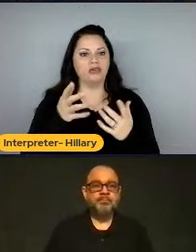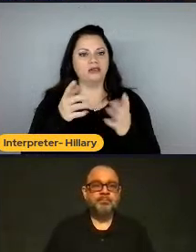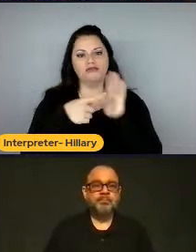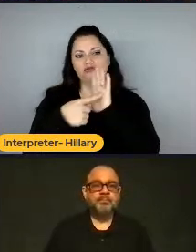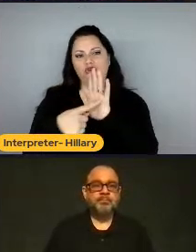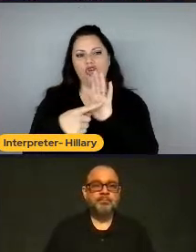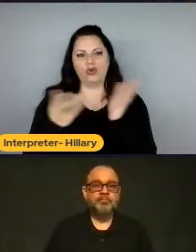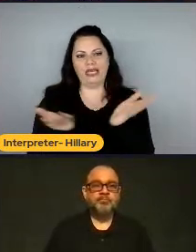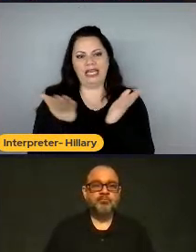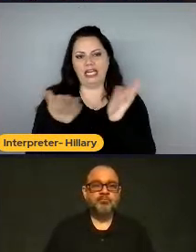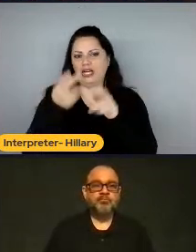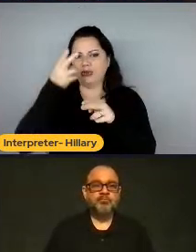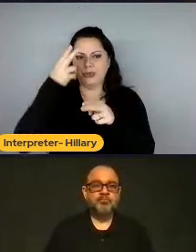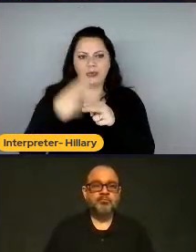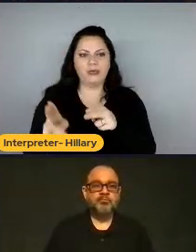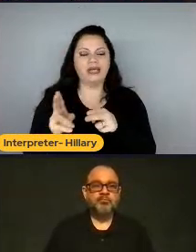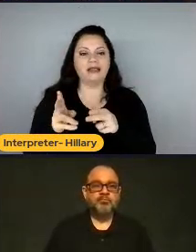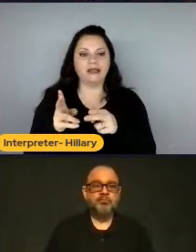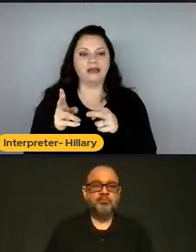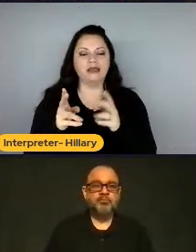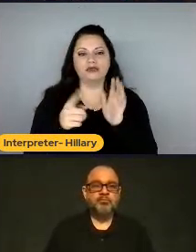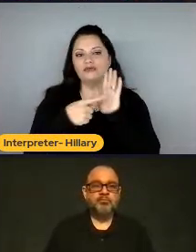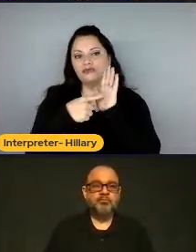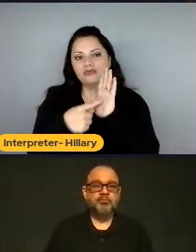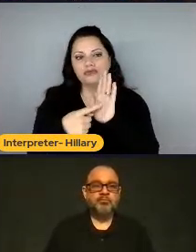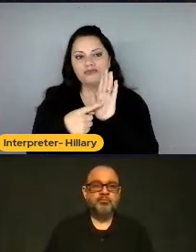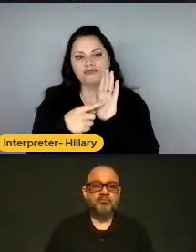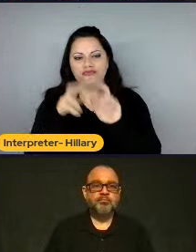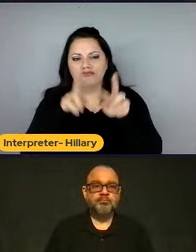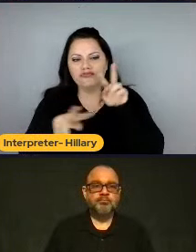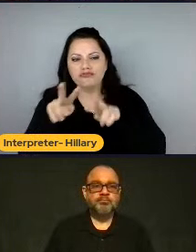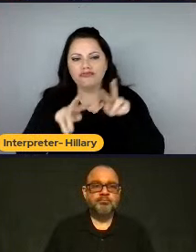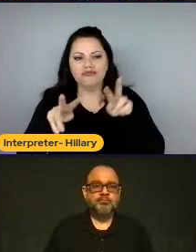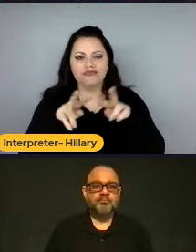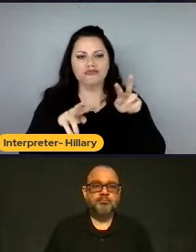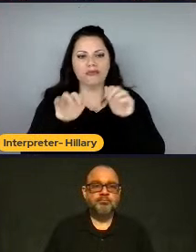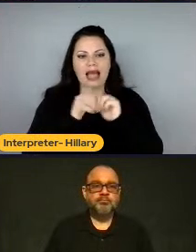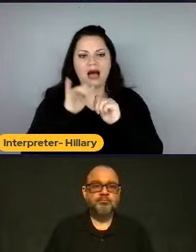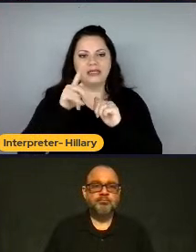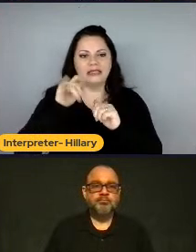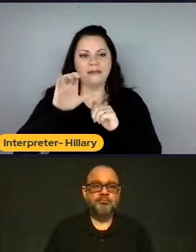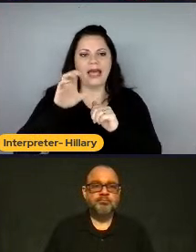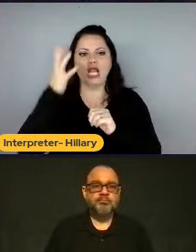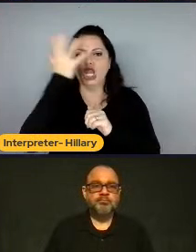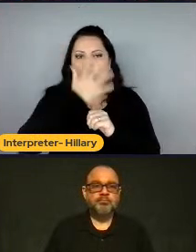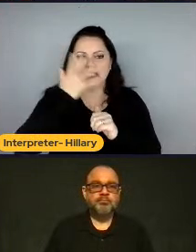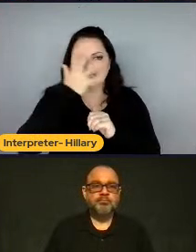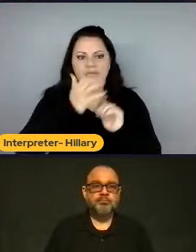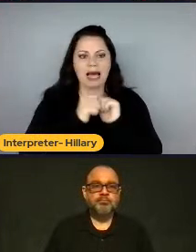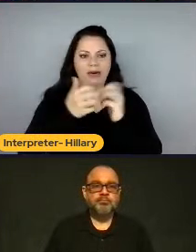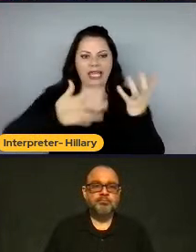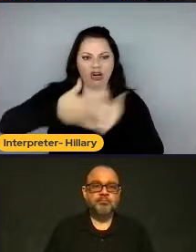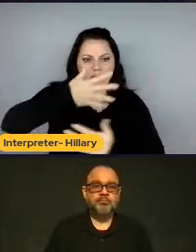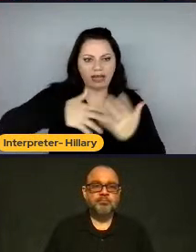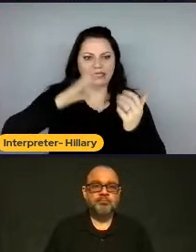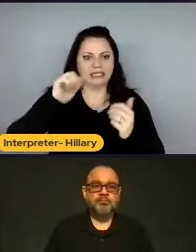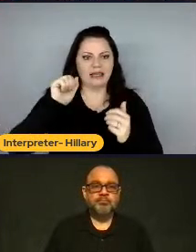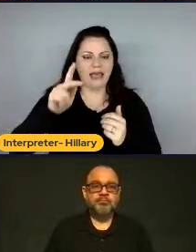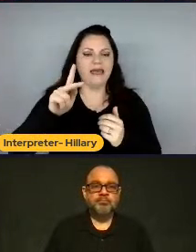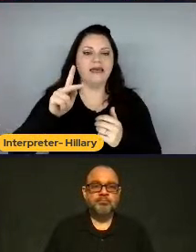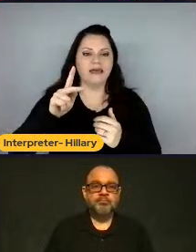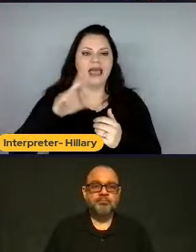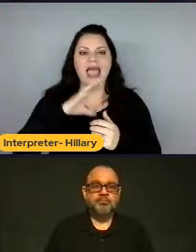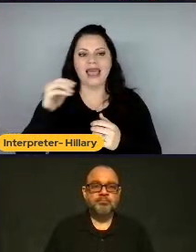here just quickly to see, so you can see how Inspec looks and how does it actually interact with CDK